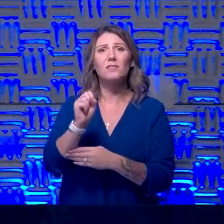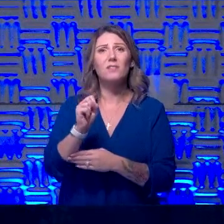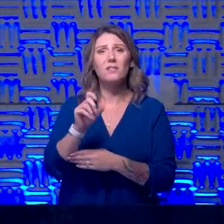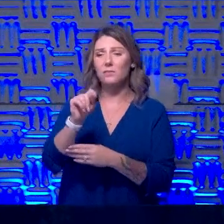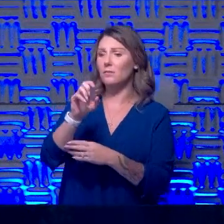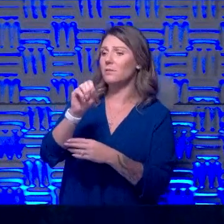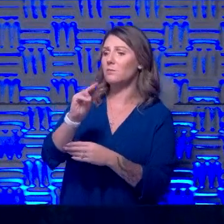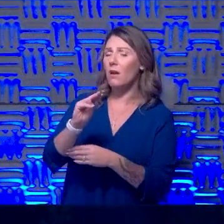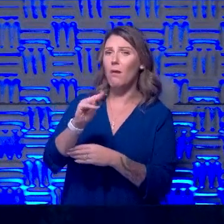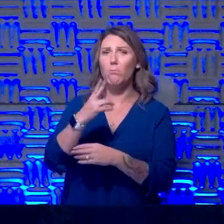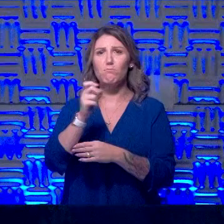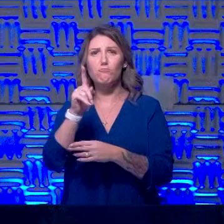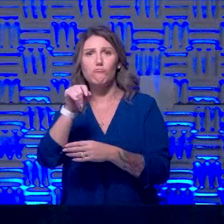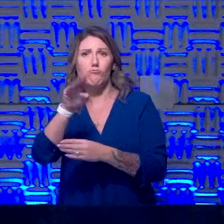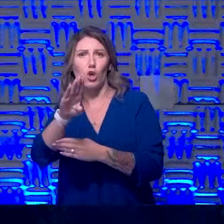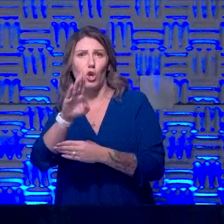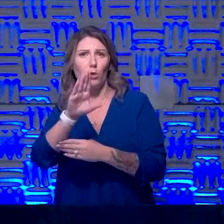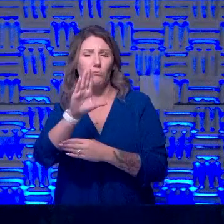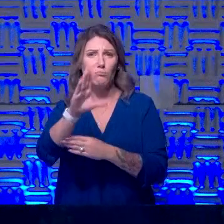that, about flu vaccines?